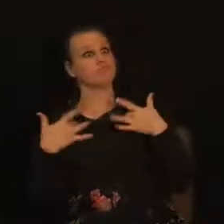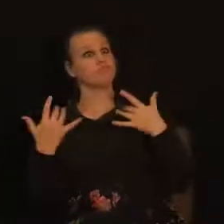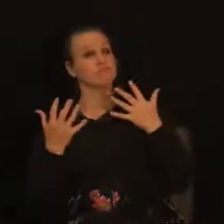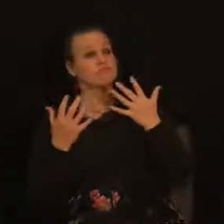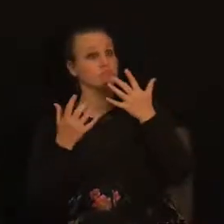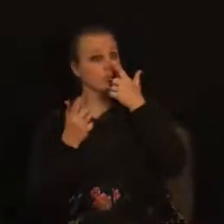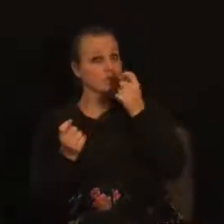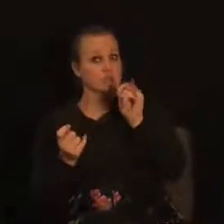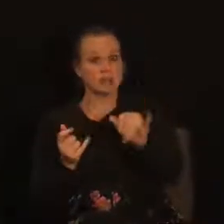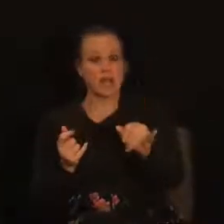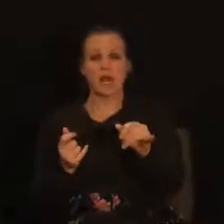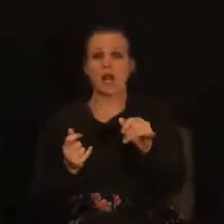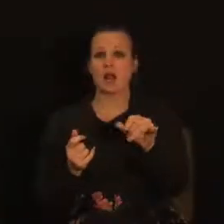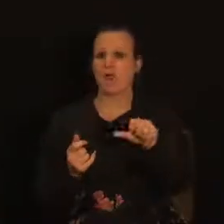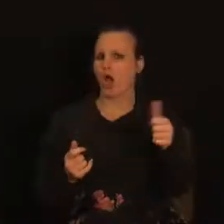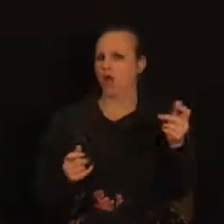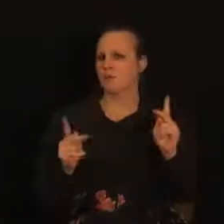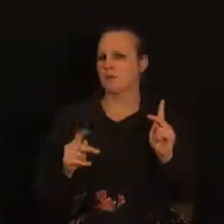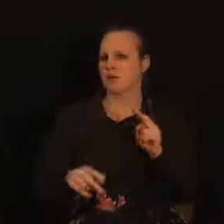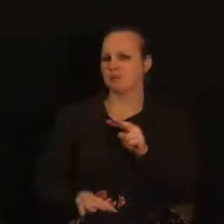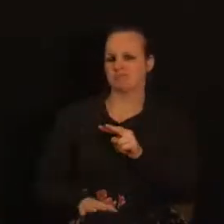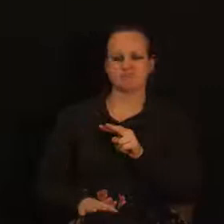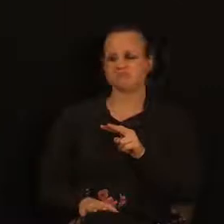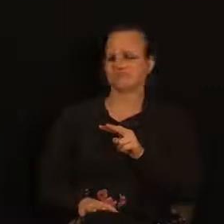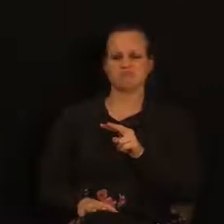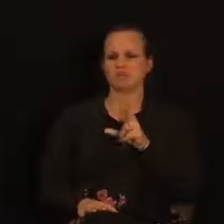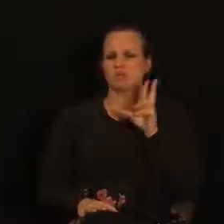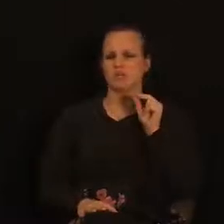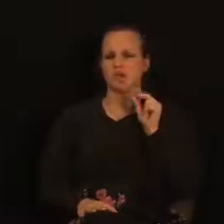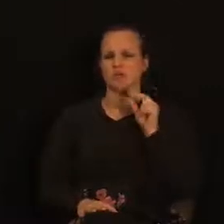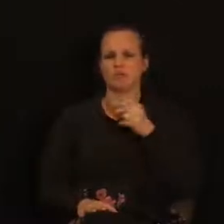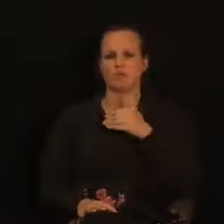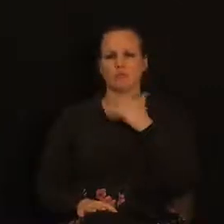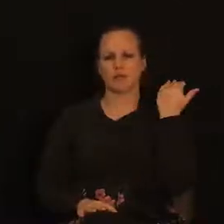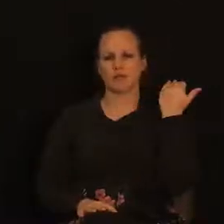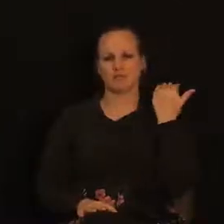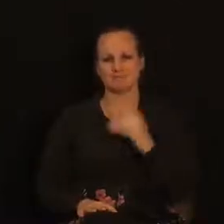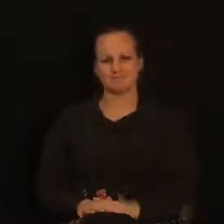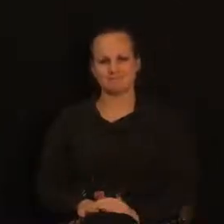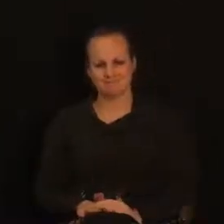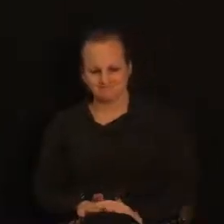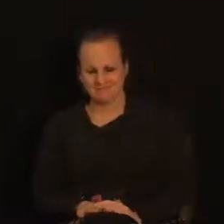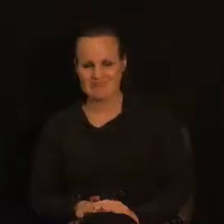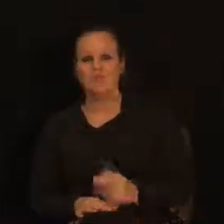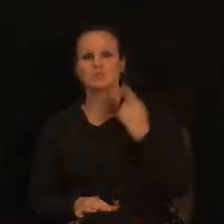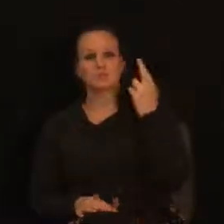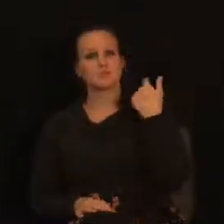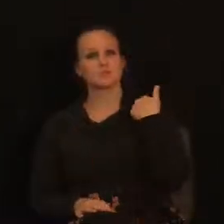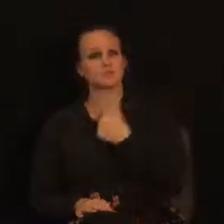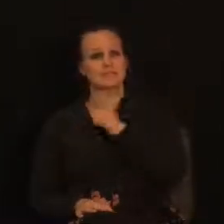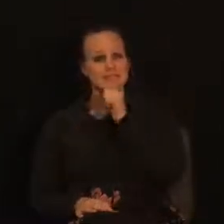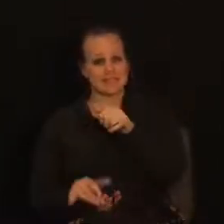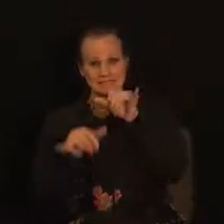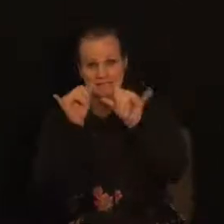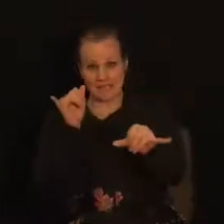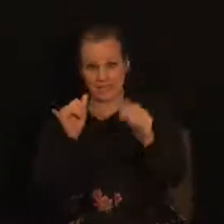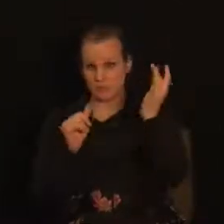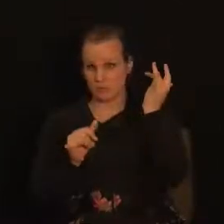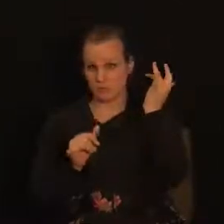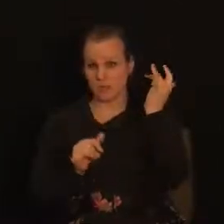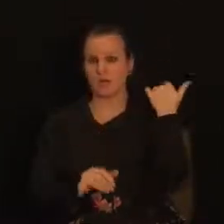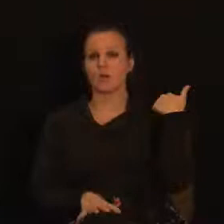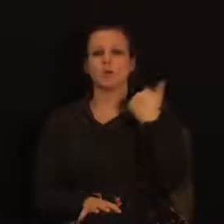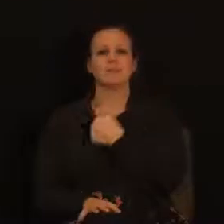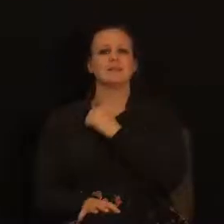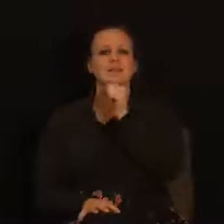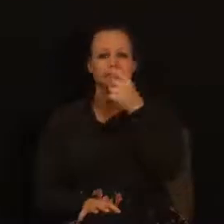out. So the reason that we didn't pursue, though, or we didn't stay, is because we